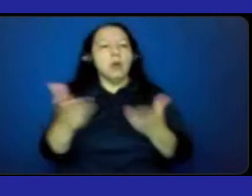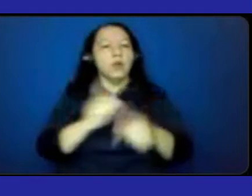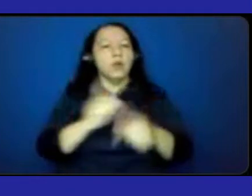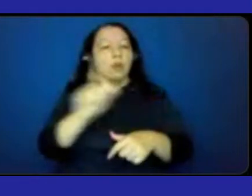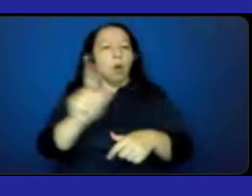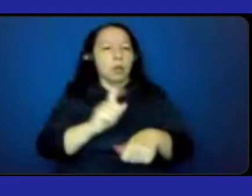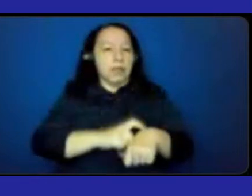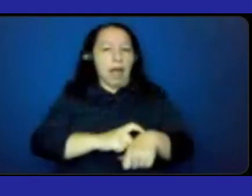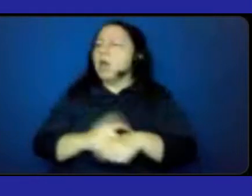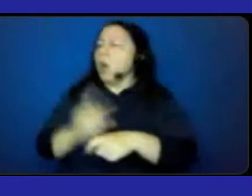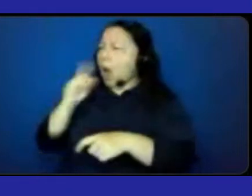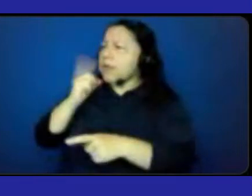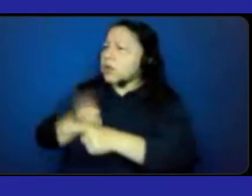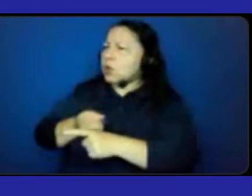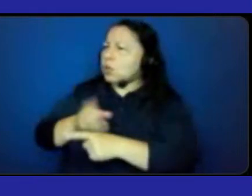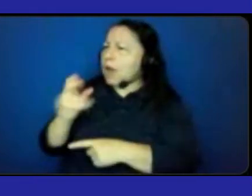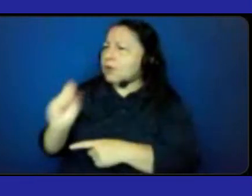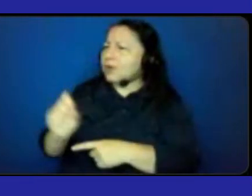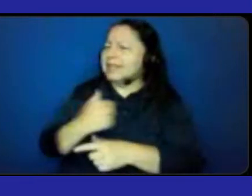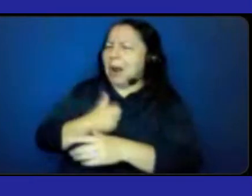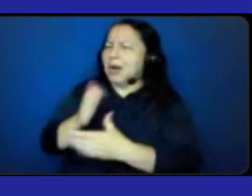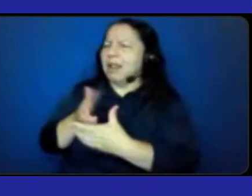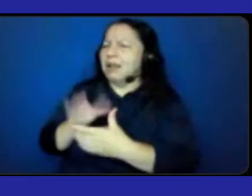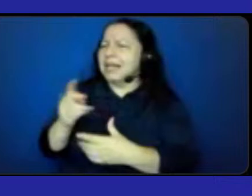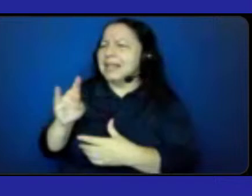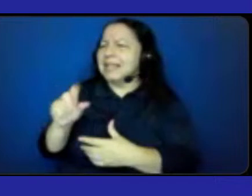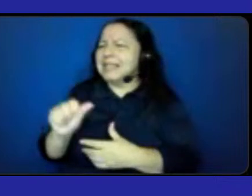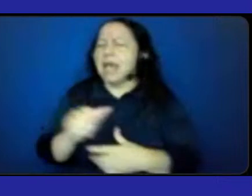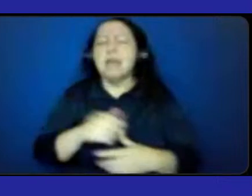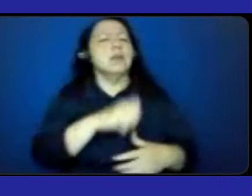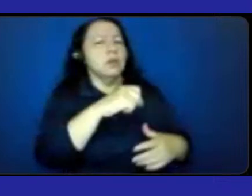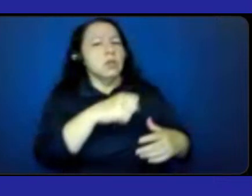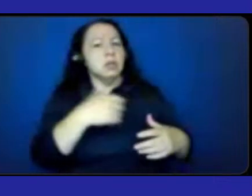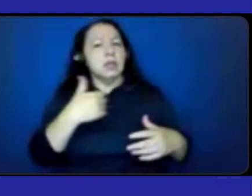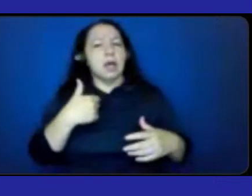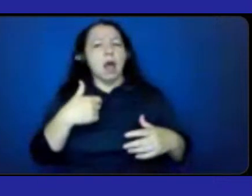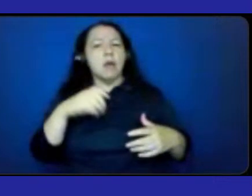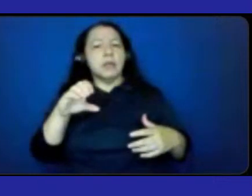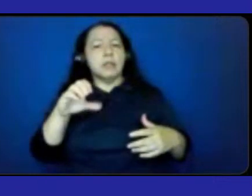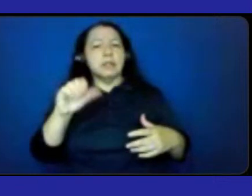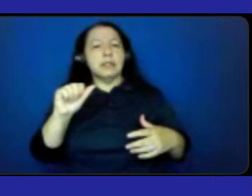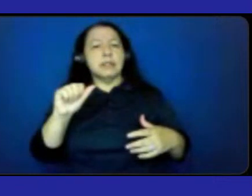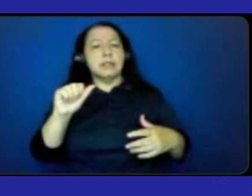think you're right, Chris. Yeah. I'm sorry, Khaleesi, go ahead. We have done this sort of pool